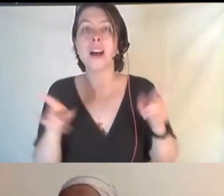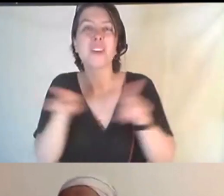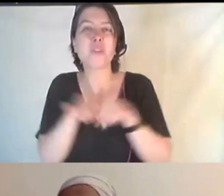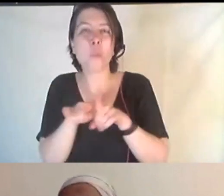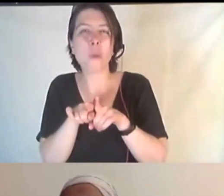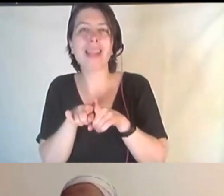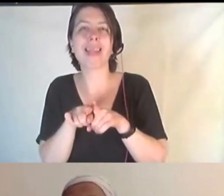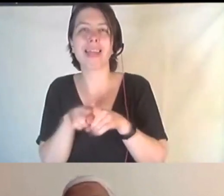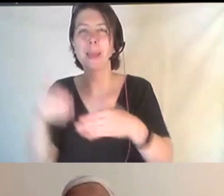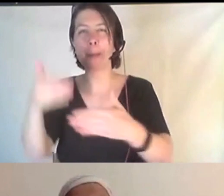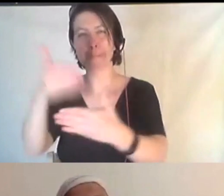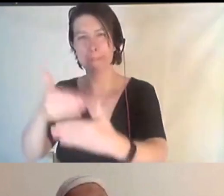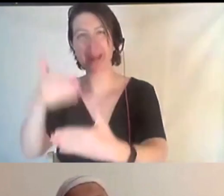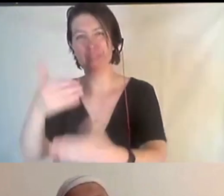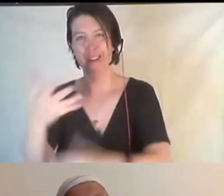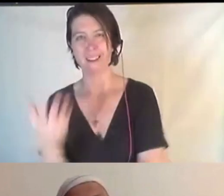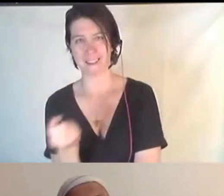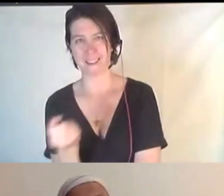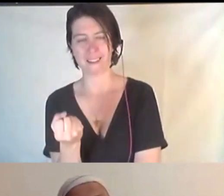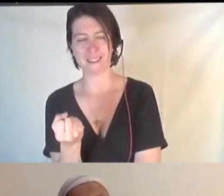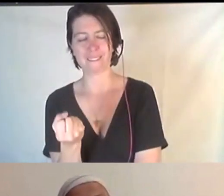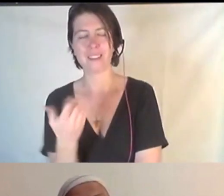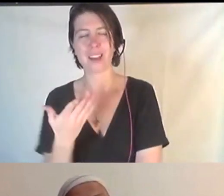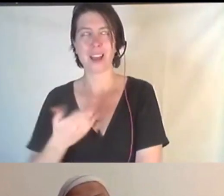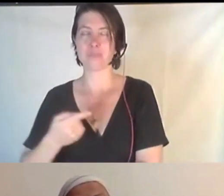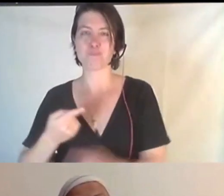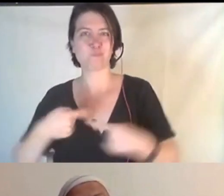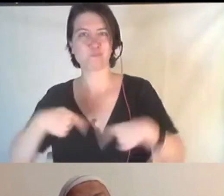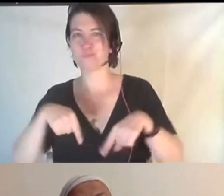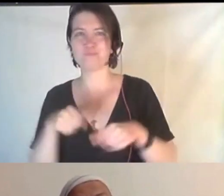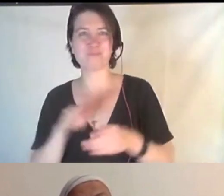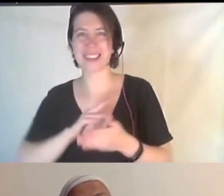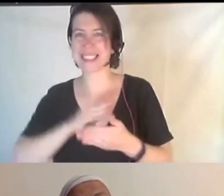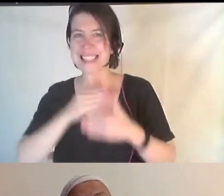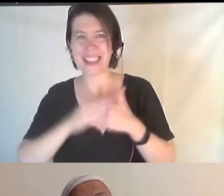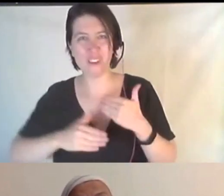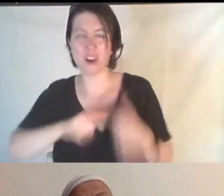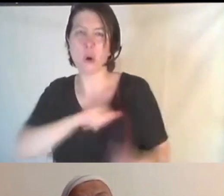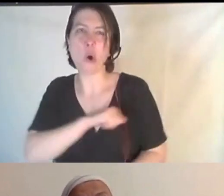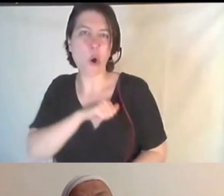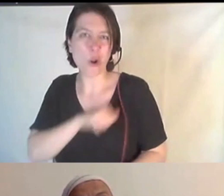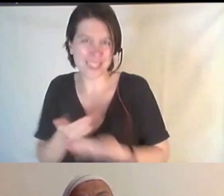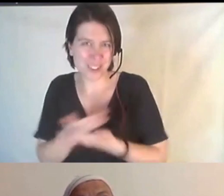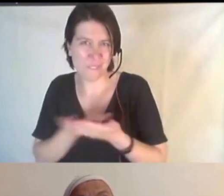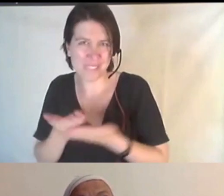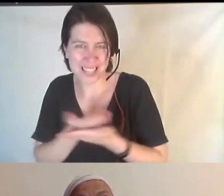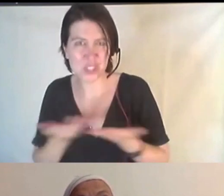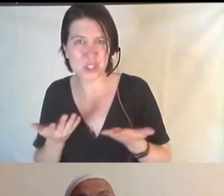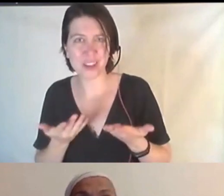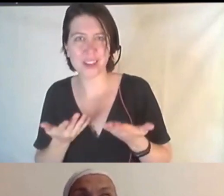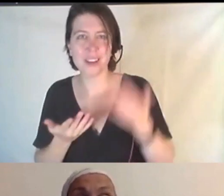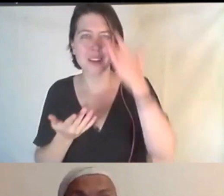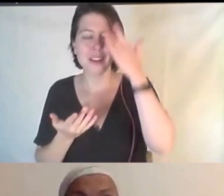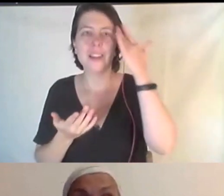not sure about these, we've not had these honest conversations, because I think that they see, you know,